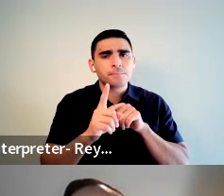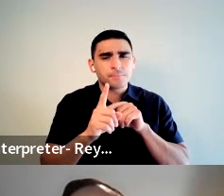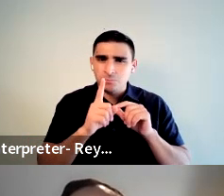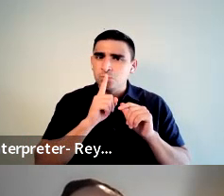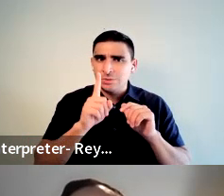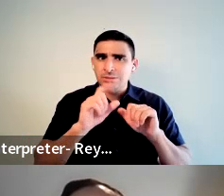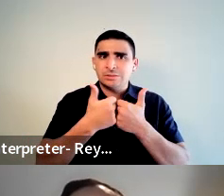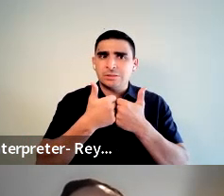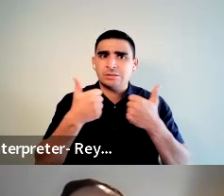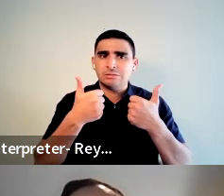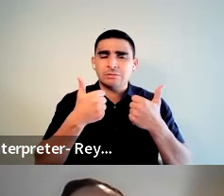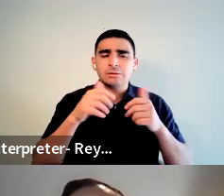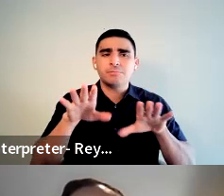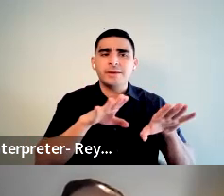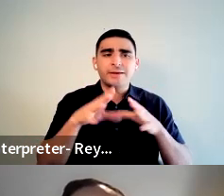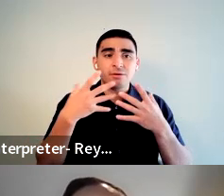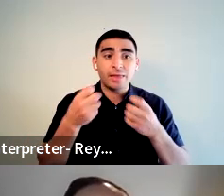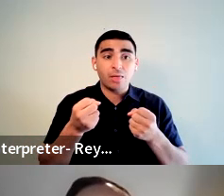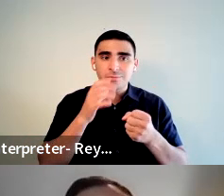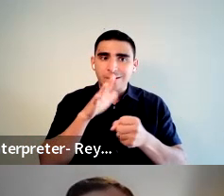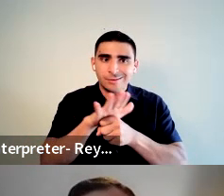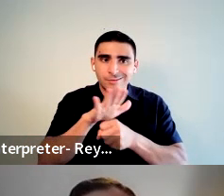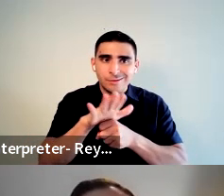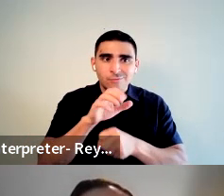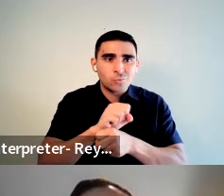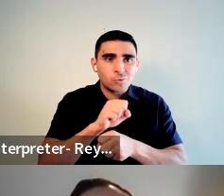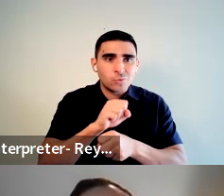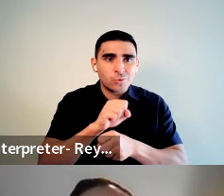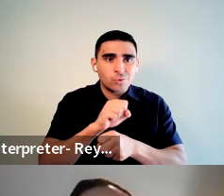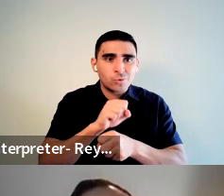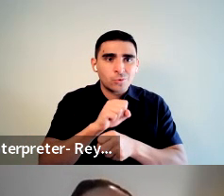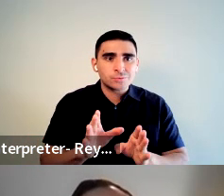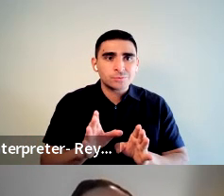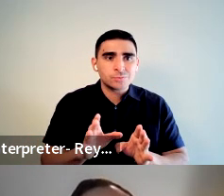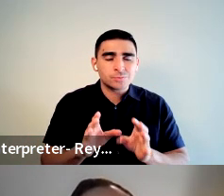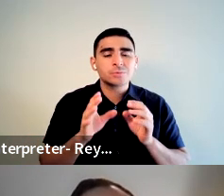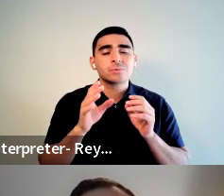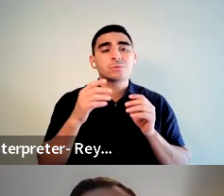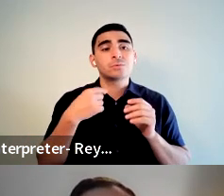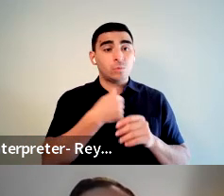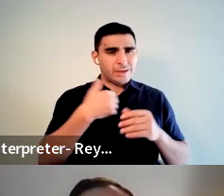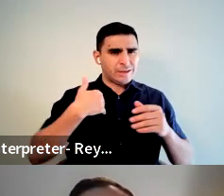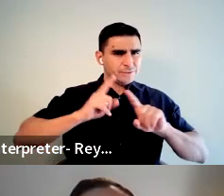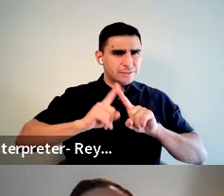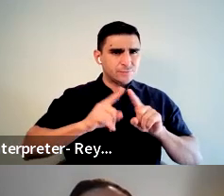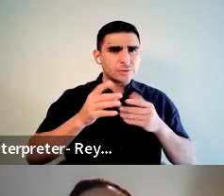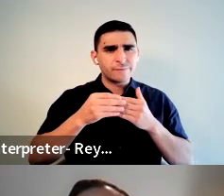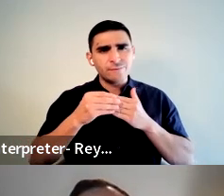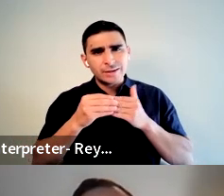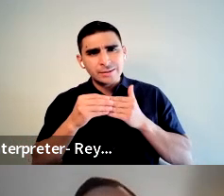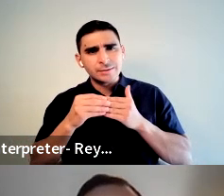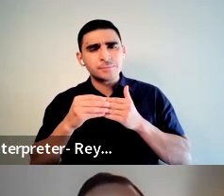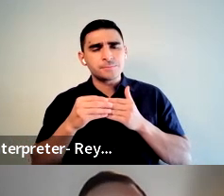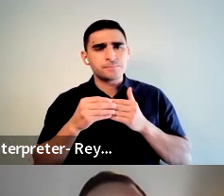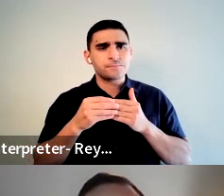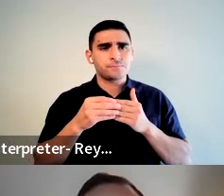fill behavioral health workforce. And I think we talked about there's different flexibility, there's, and